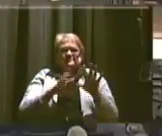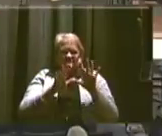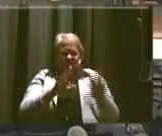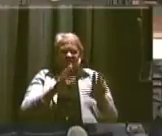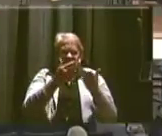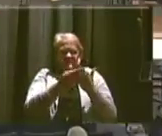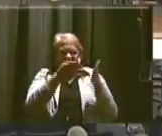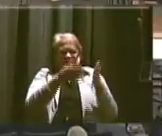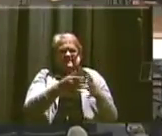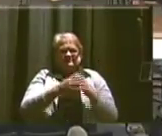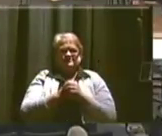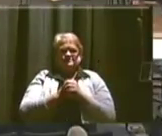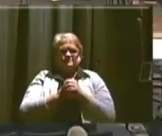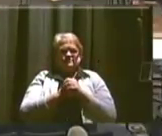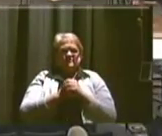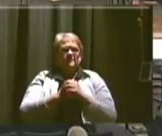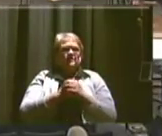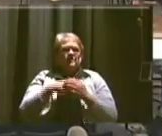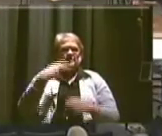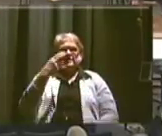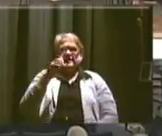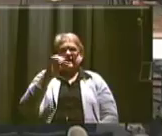Okay. Mr. Hathaway.